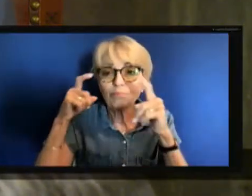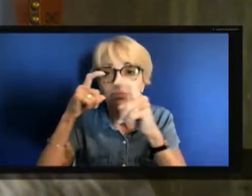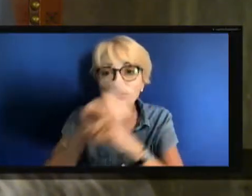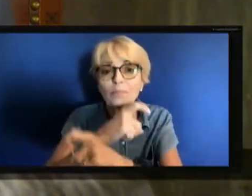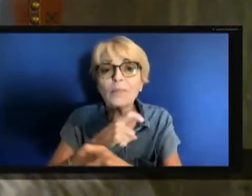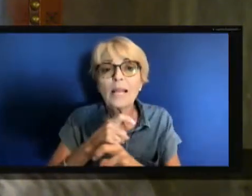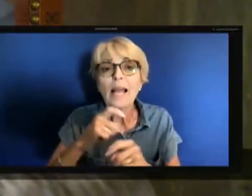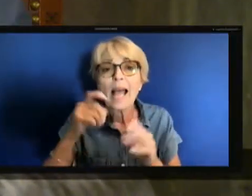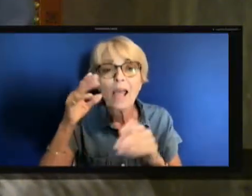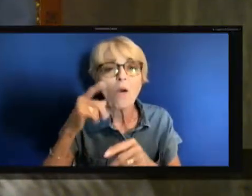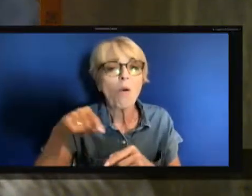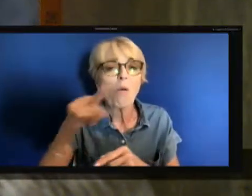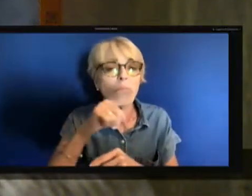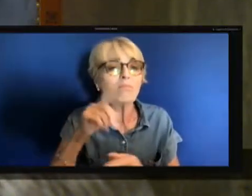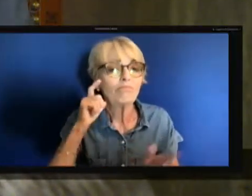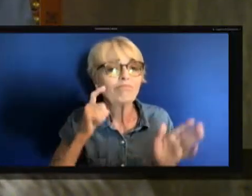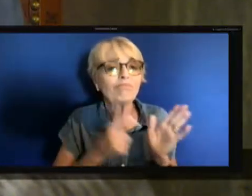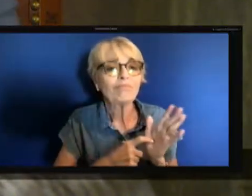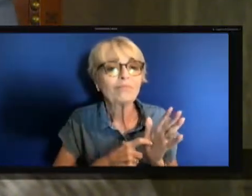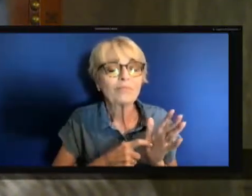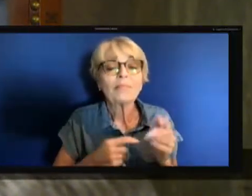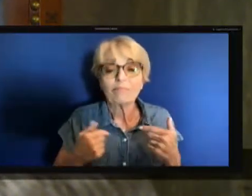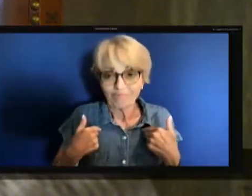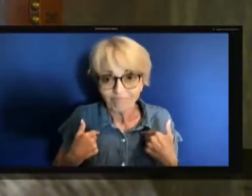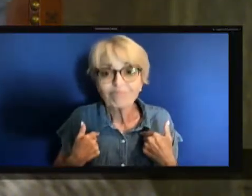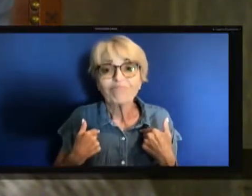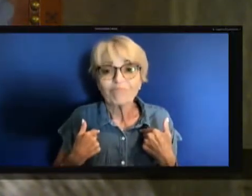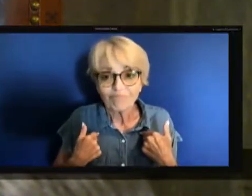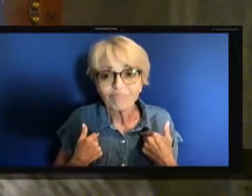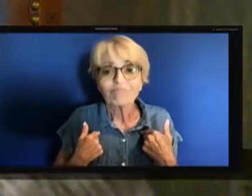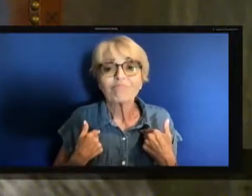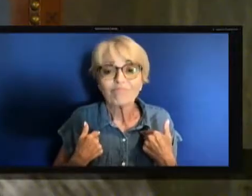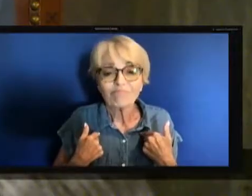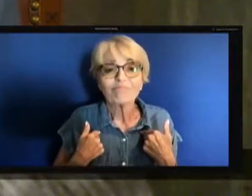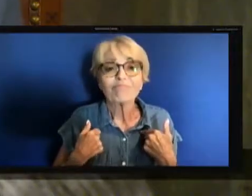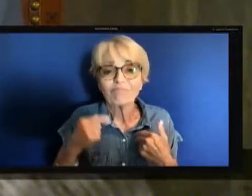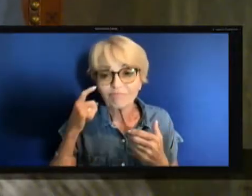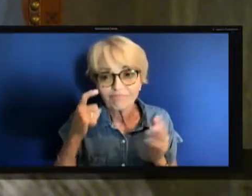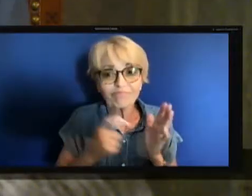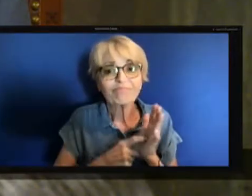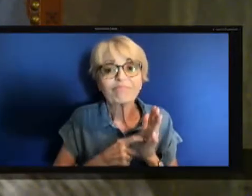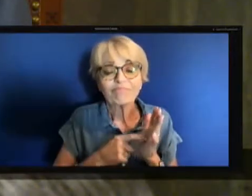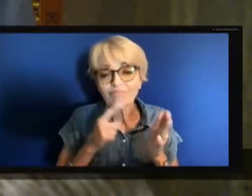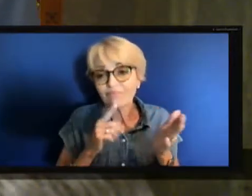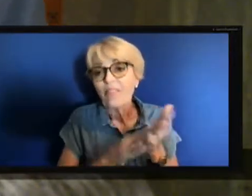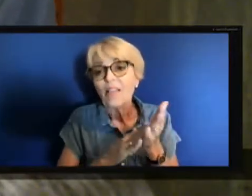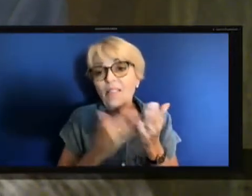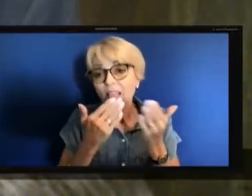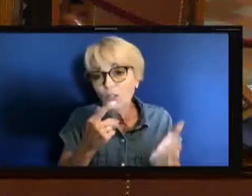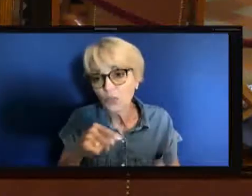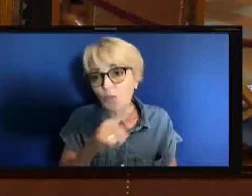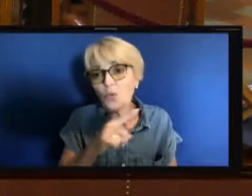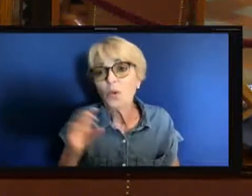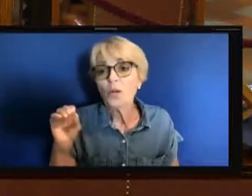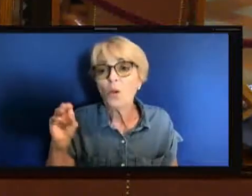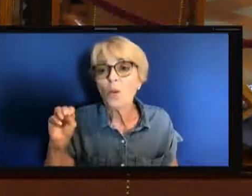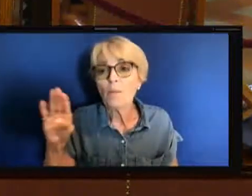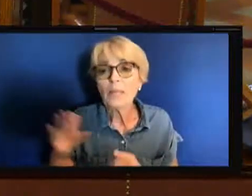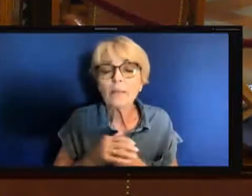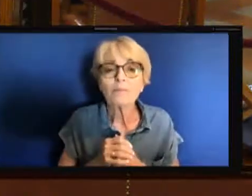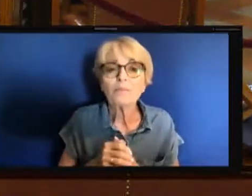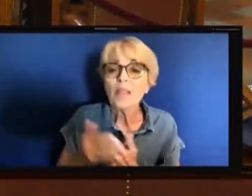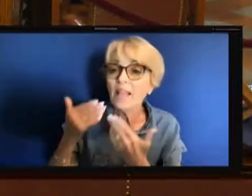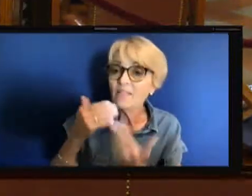through. It's certainly come through for me. So thank you to the controller and OMB and everyone else. I want to thank council